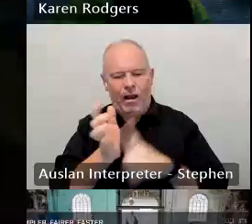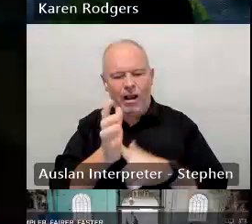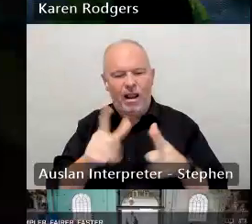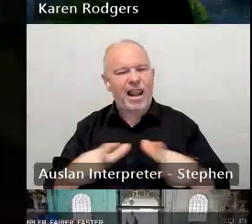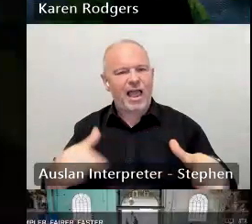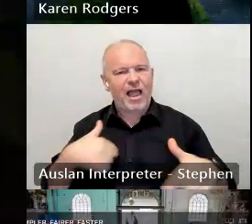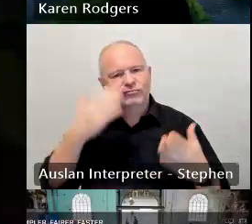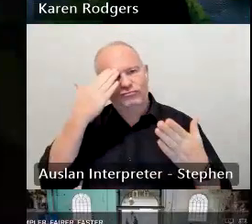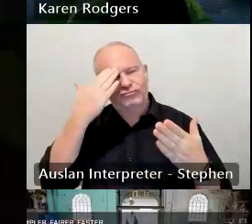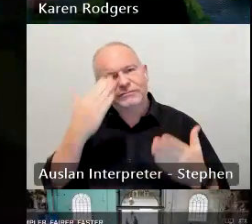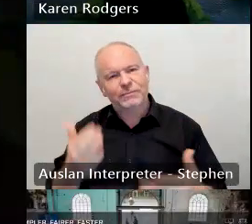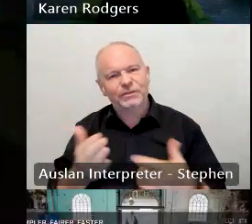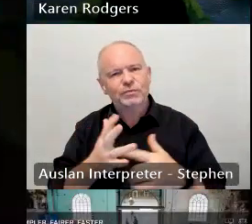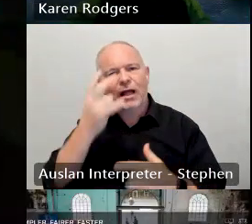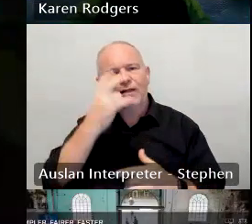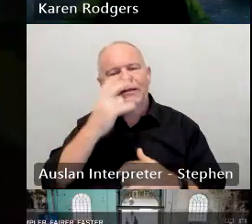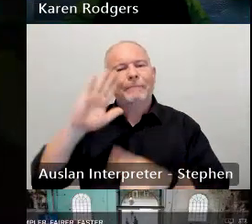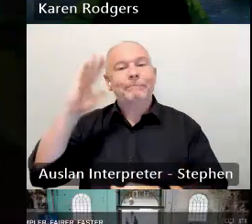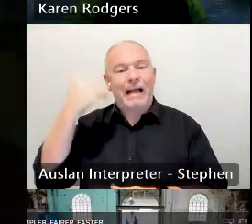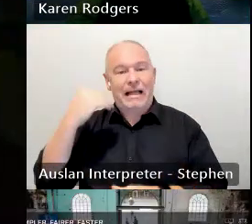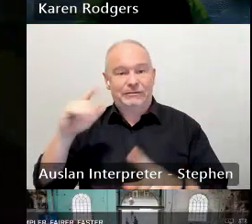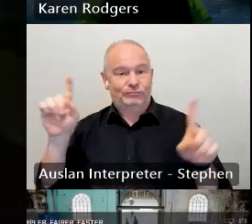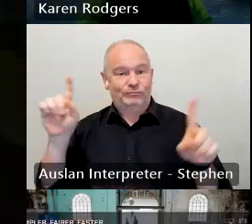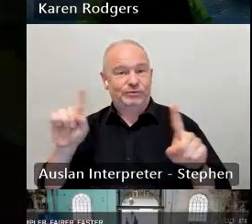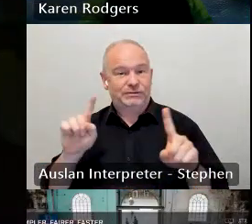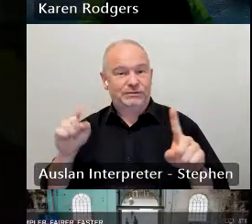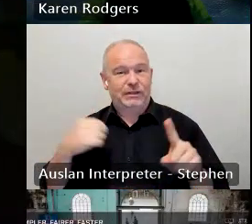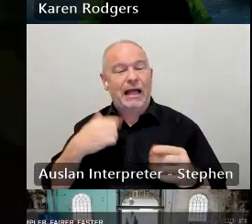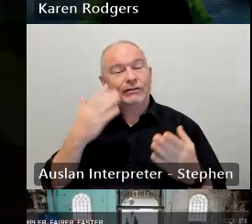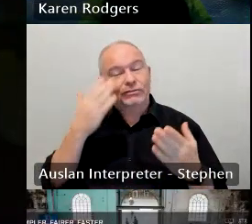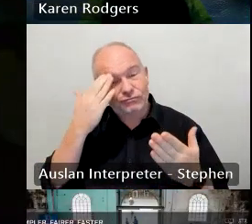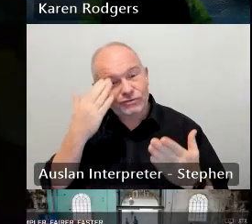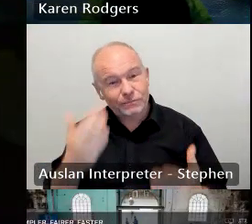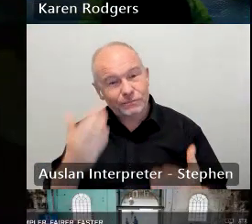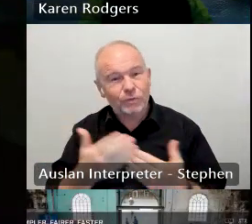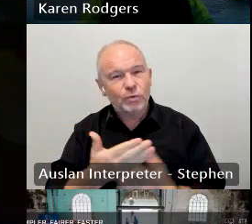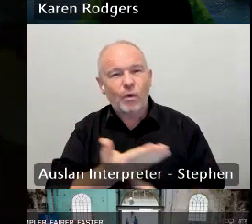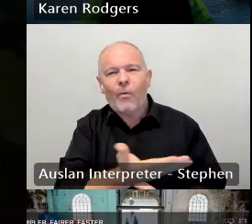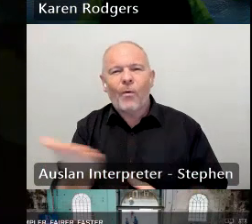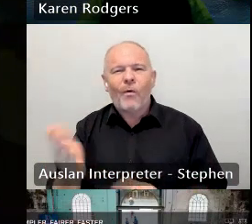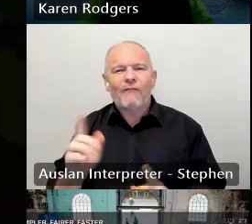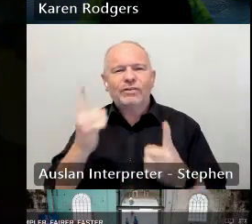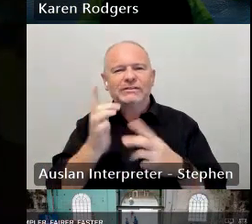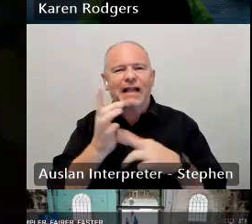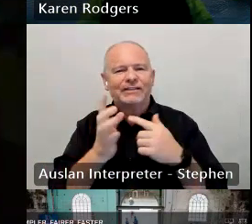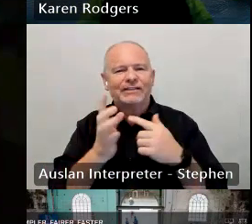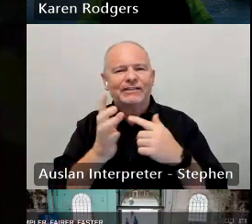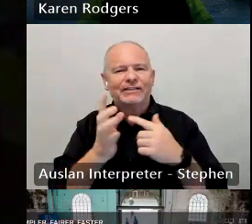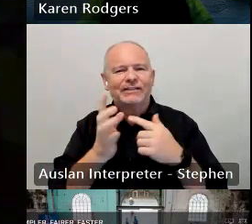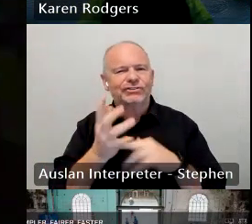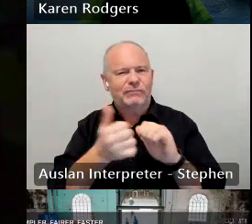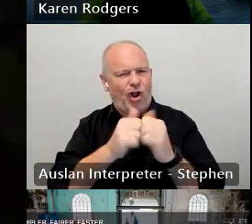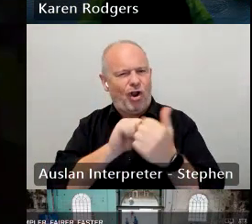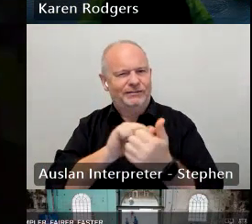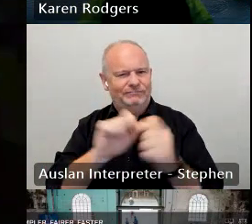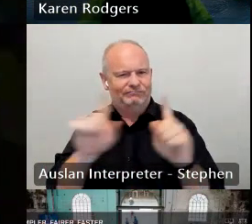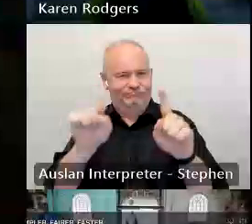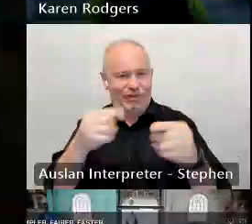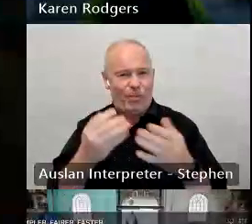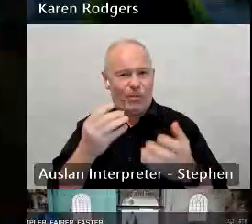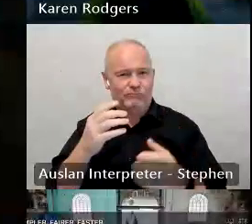my respects to elders past and present, and my deep respect to all of our First Nations colleagues that are on this call.